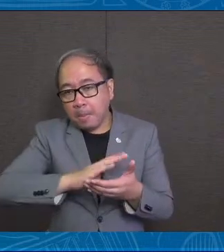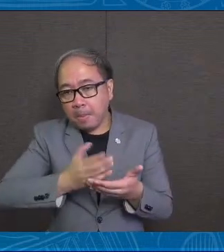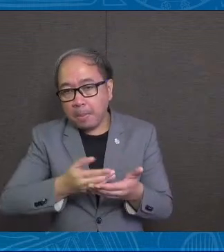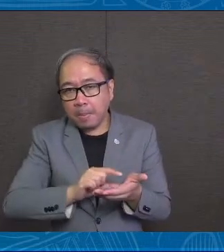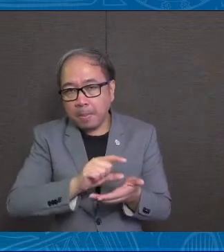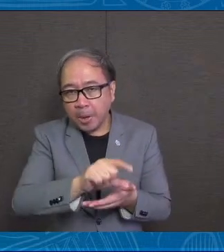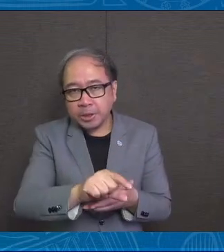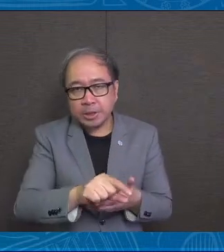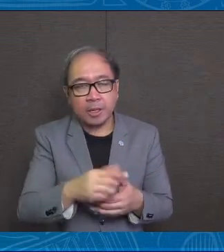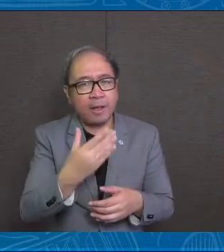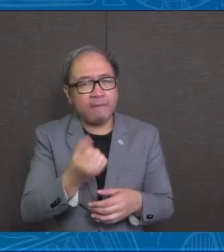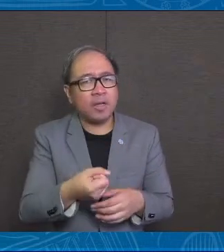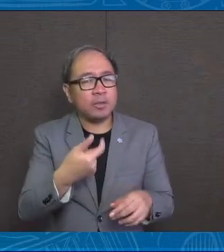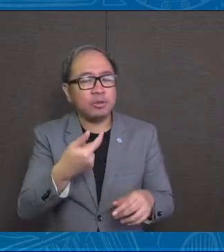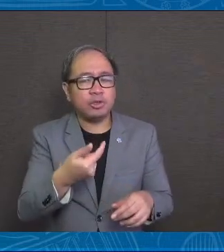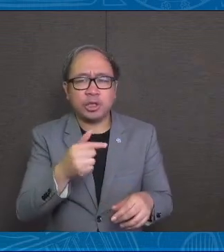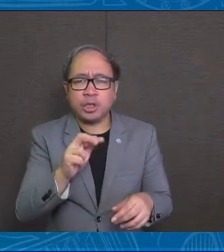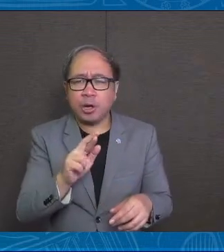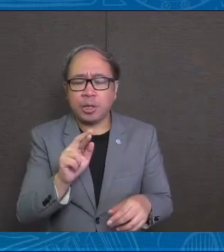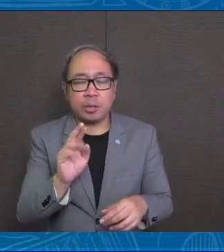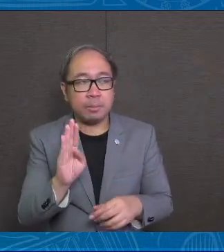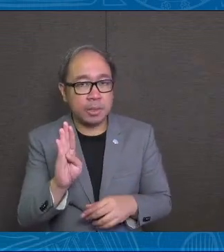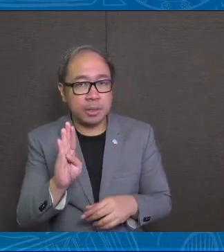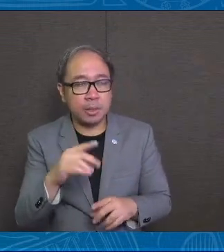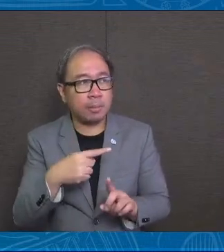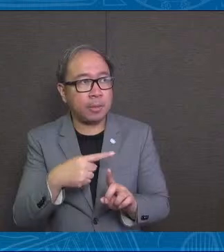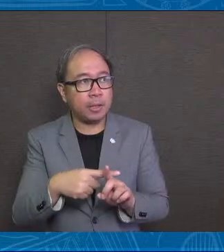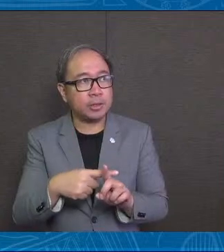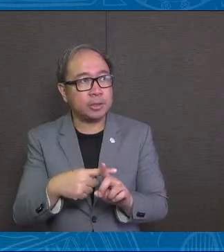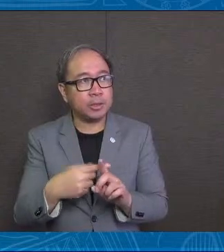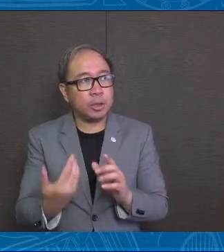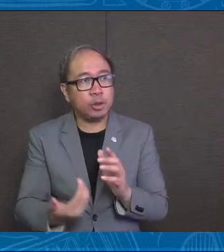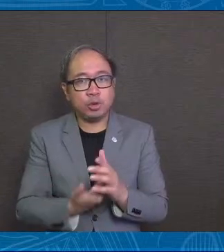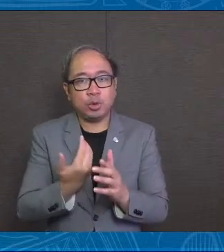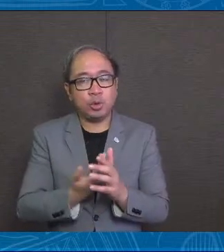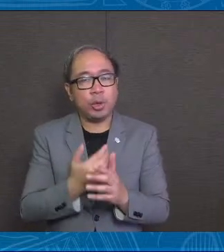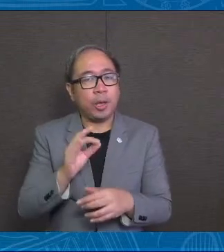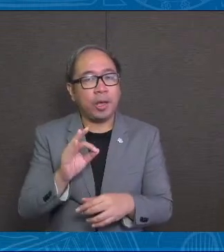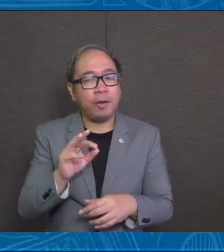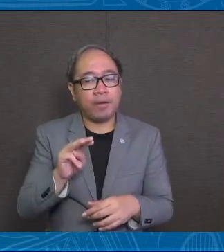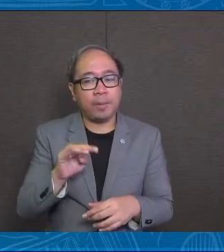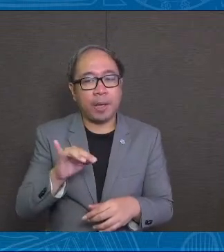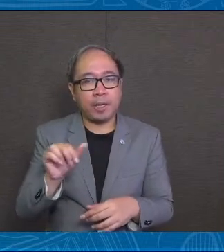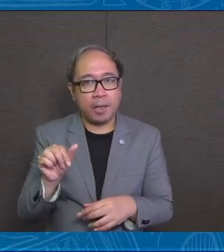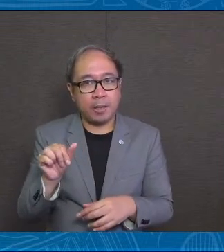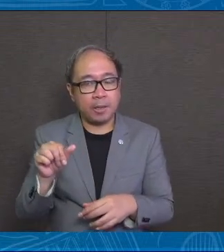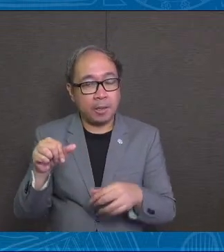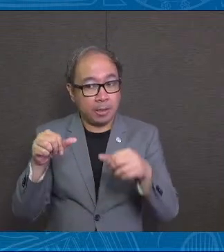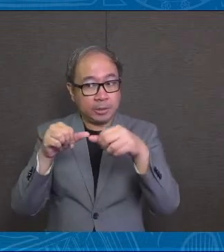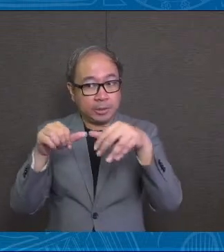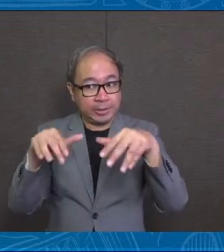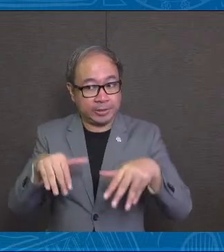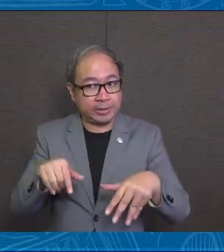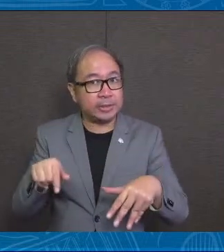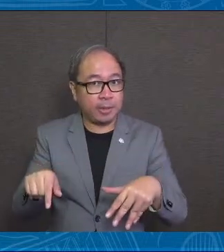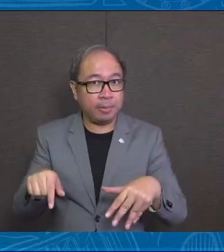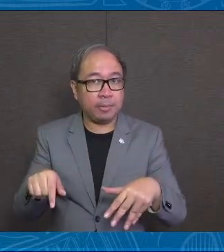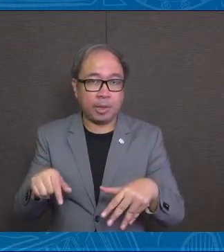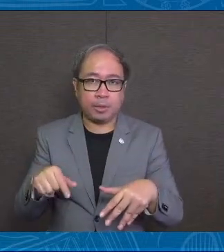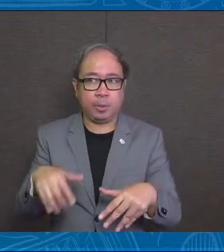introduced GRB and also with the new FMIS system being in place, that's a huge